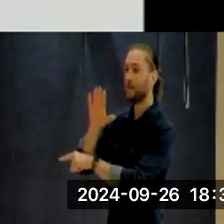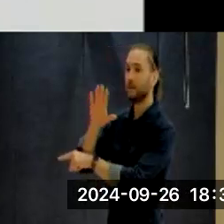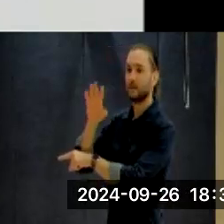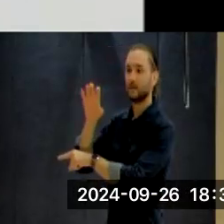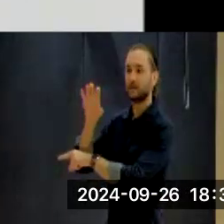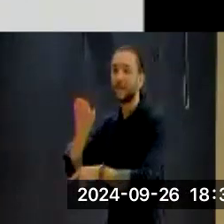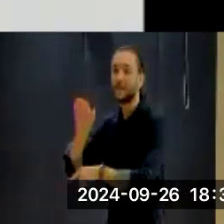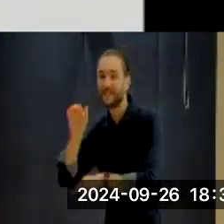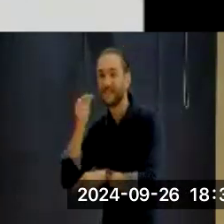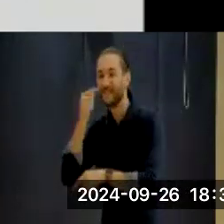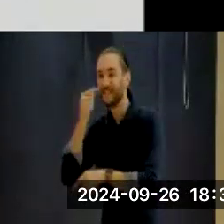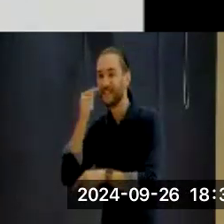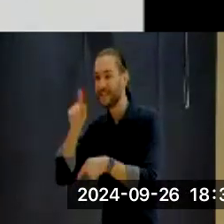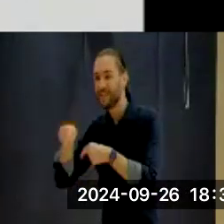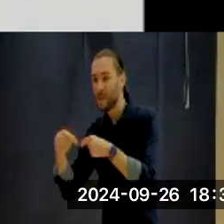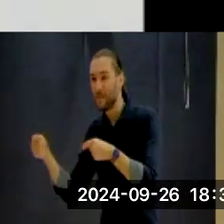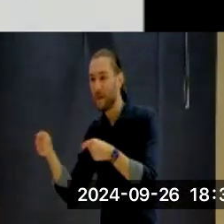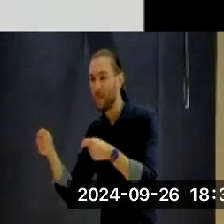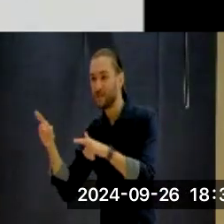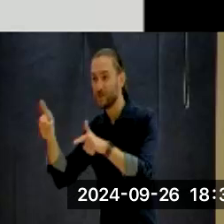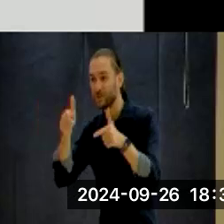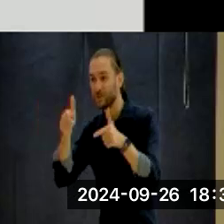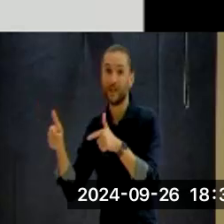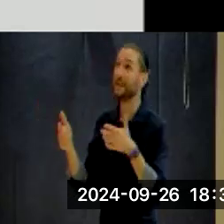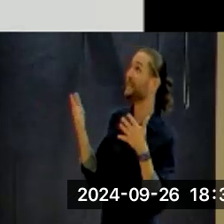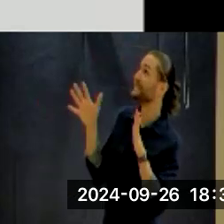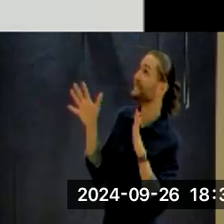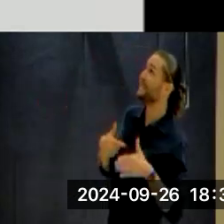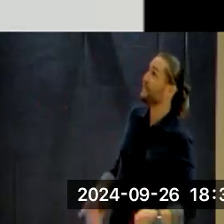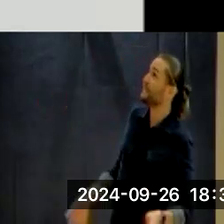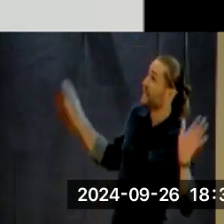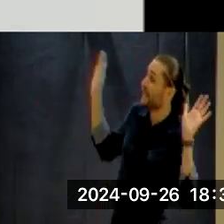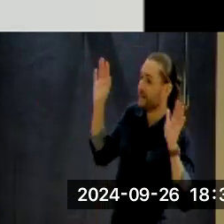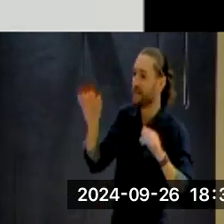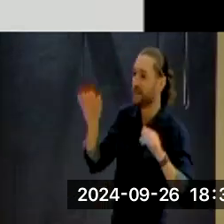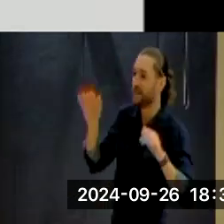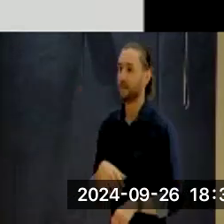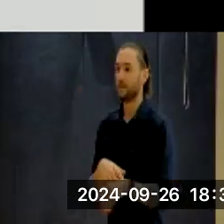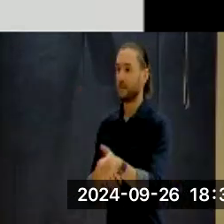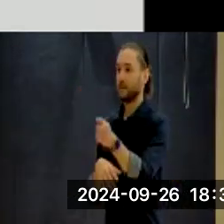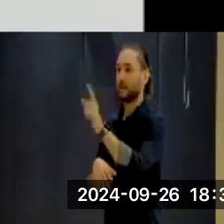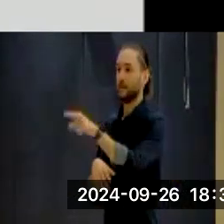a chance to everyone. in the And room. that's about it. No, I'm done. Thank you. Thank you.